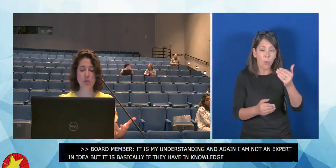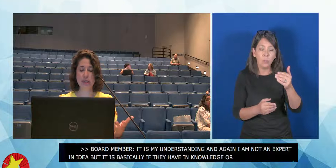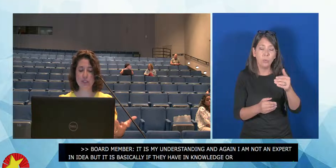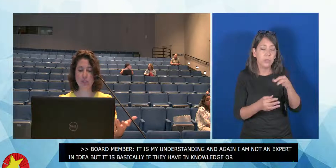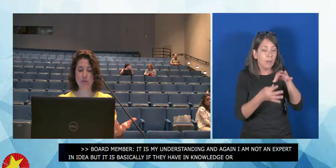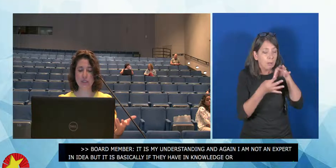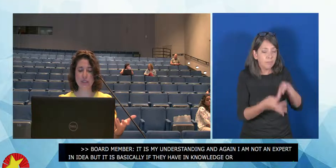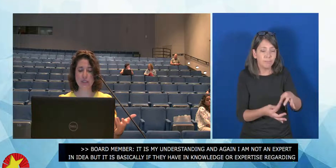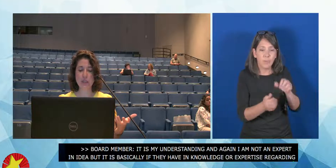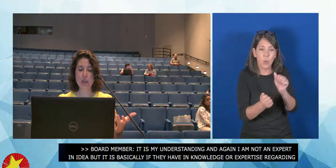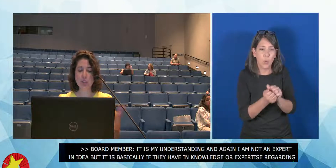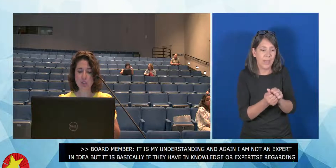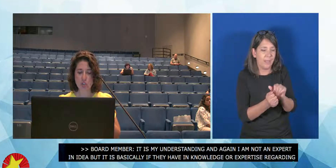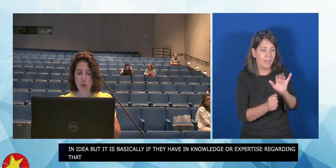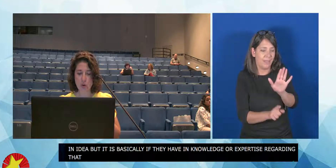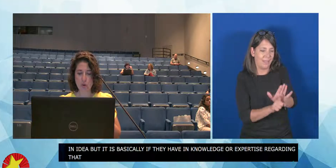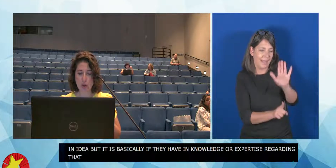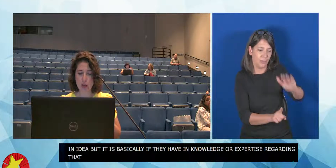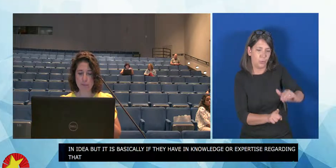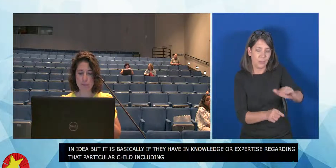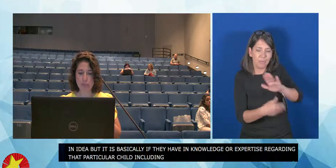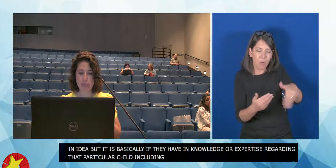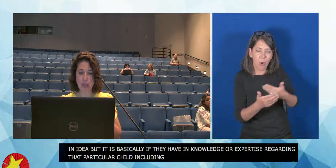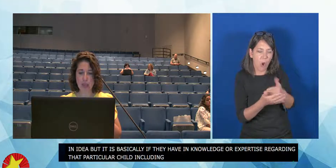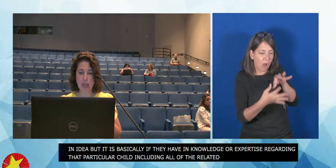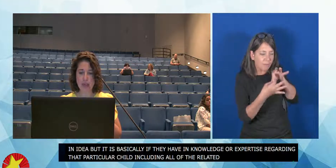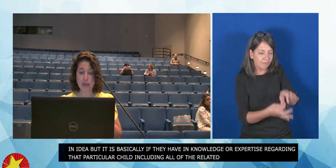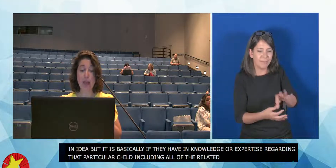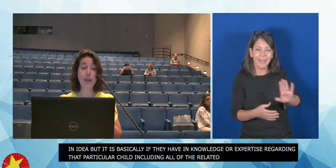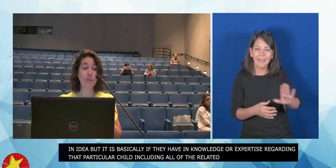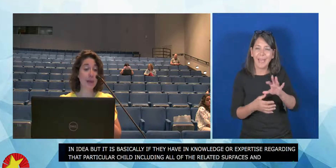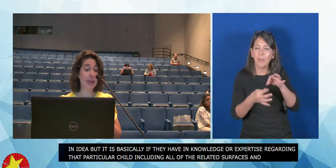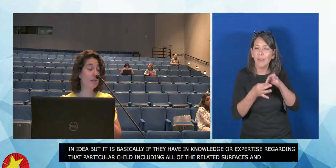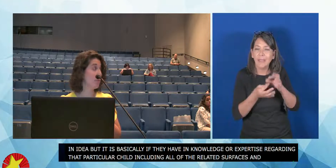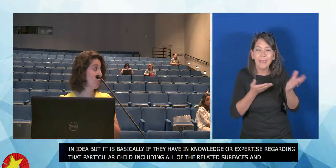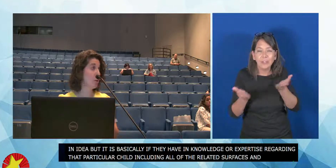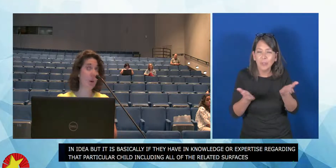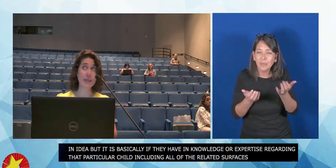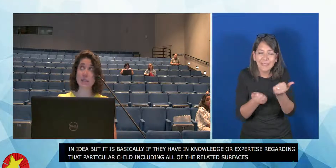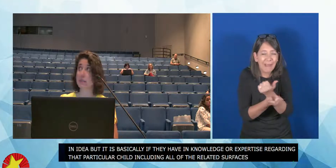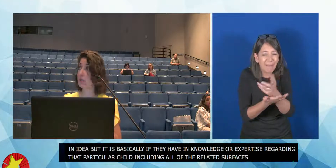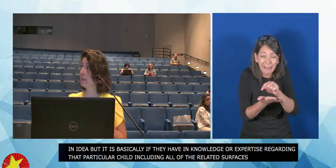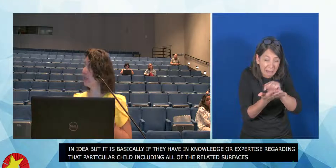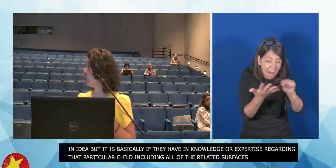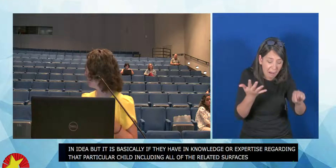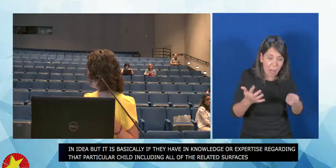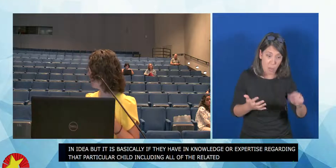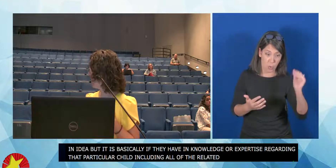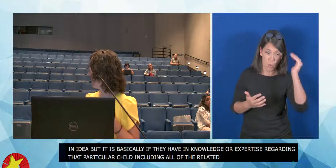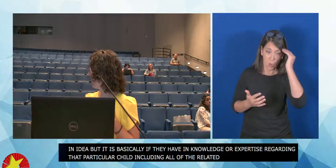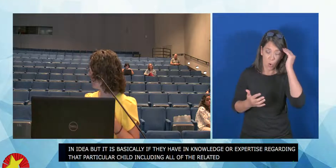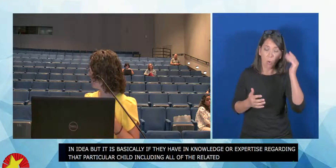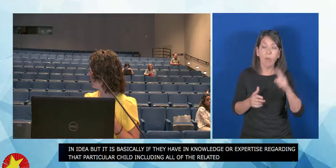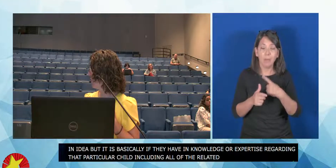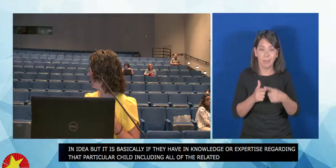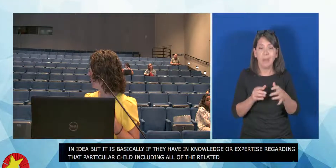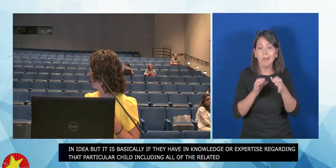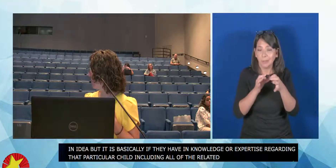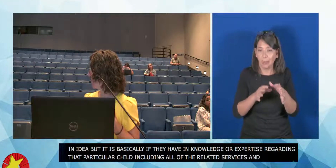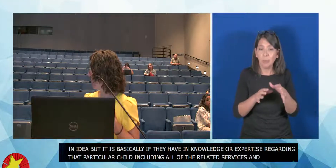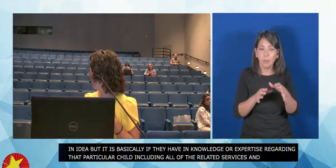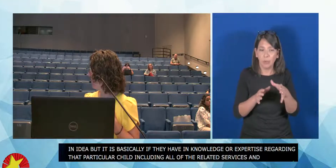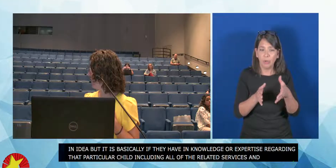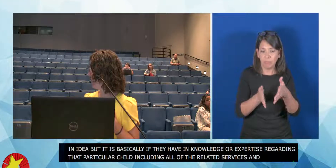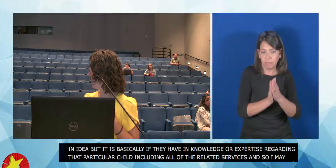those related services. So I may request some additional clarification